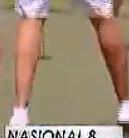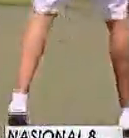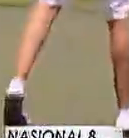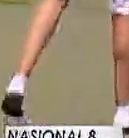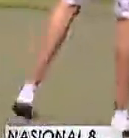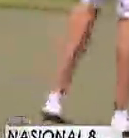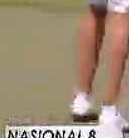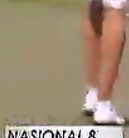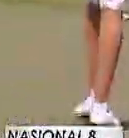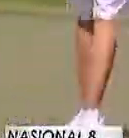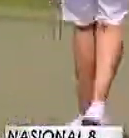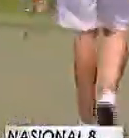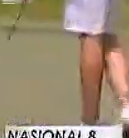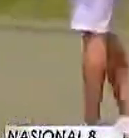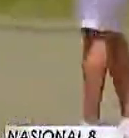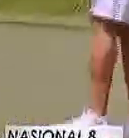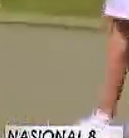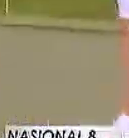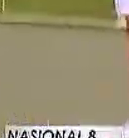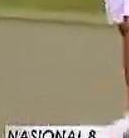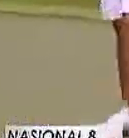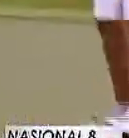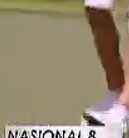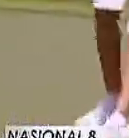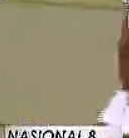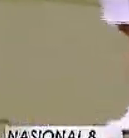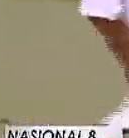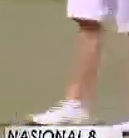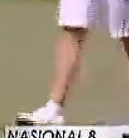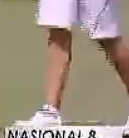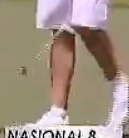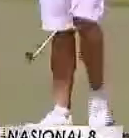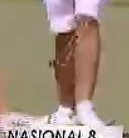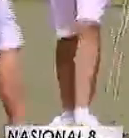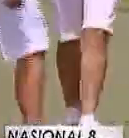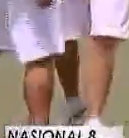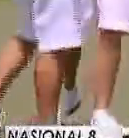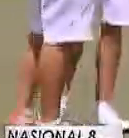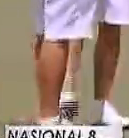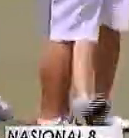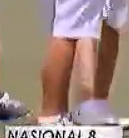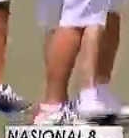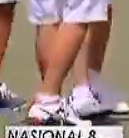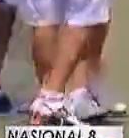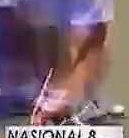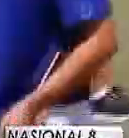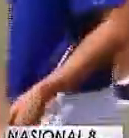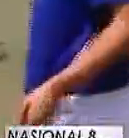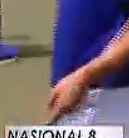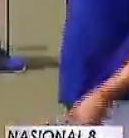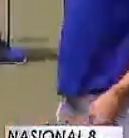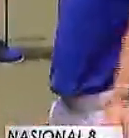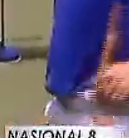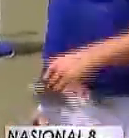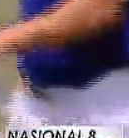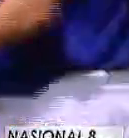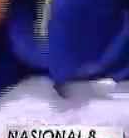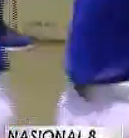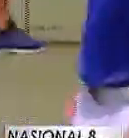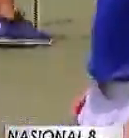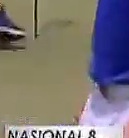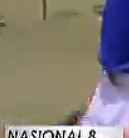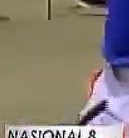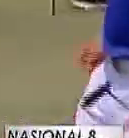Selain Westwood, 5 pemain pernah beraksi dalam kejohanan match play, antaranya Ross Fisher, Søren Jensen dan Ian Poulter.